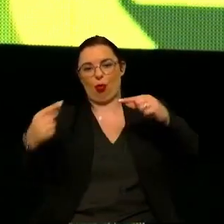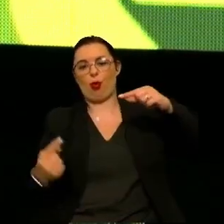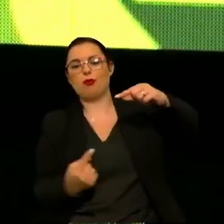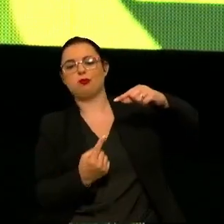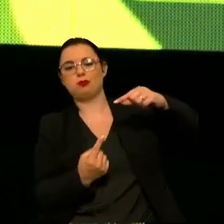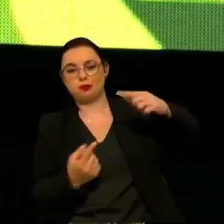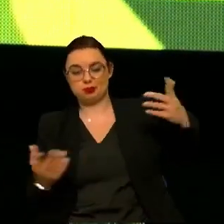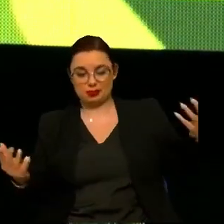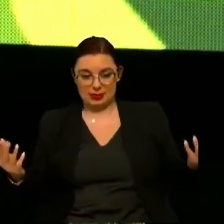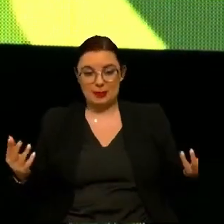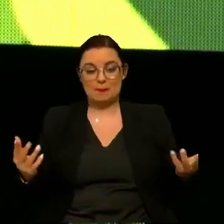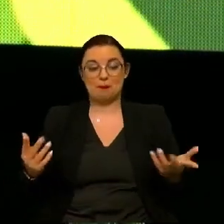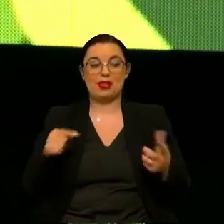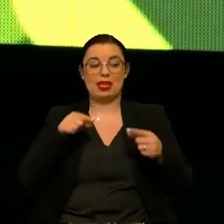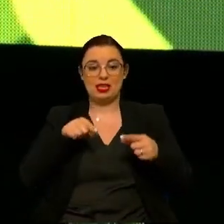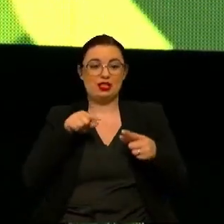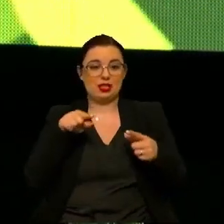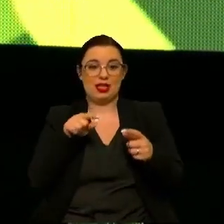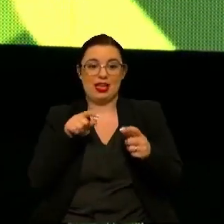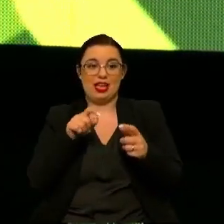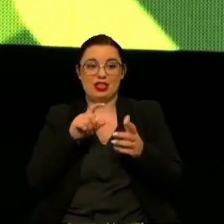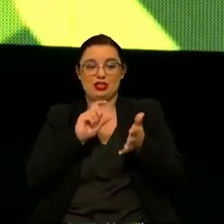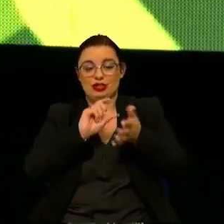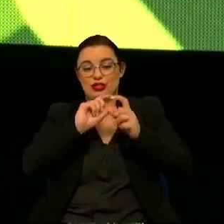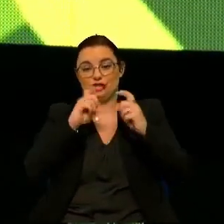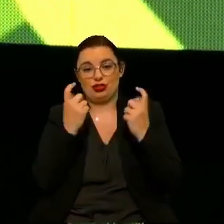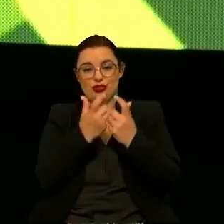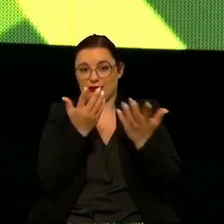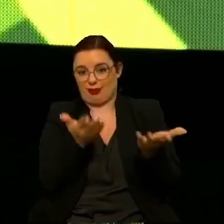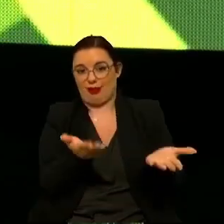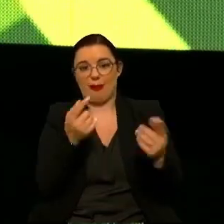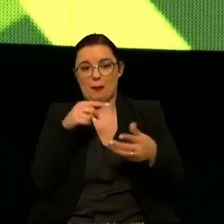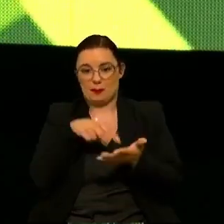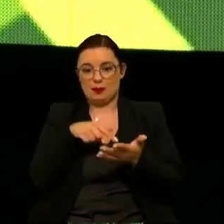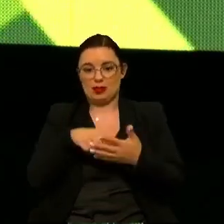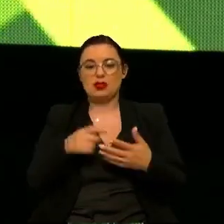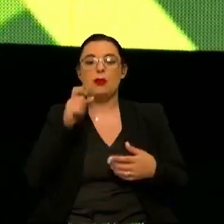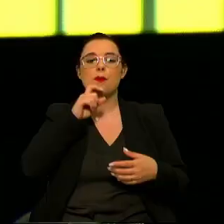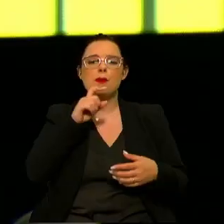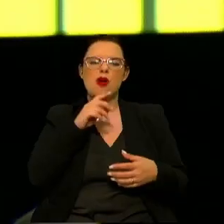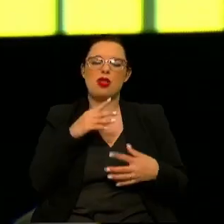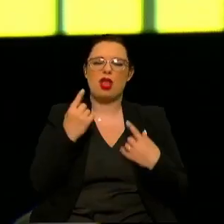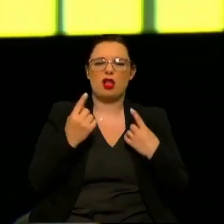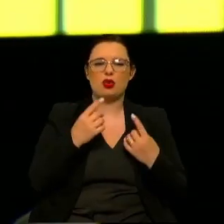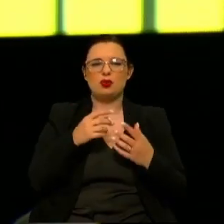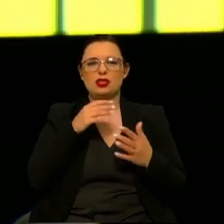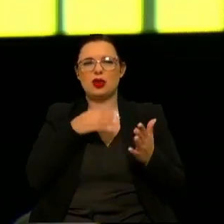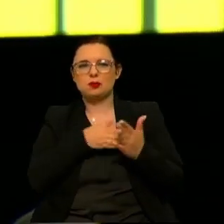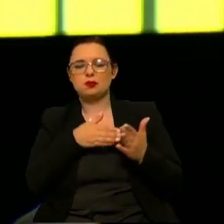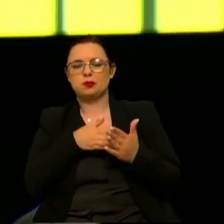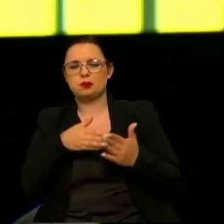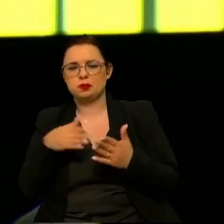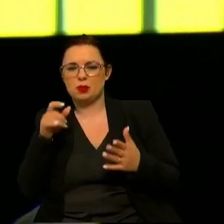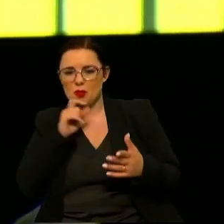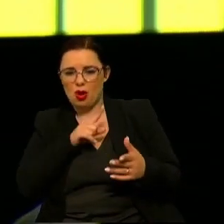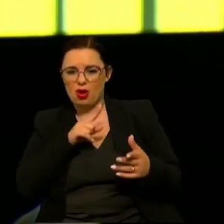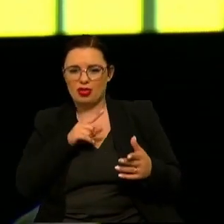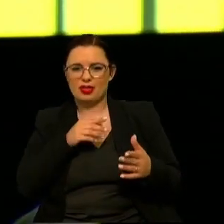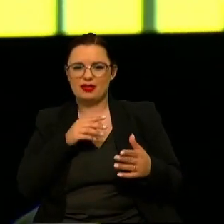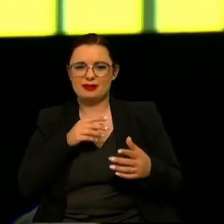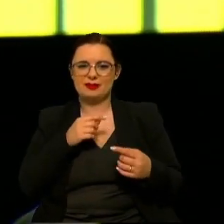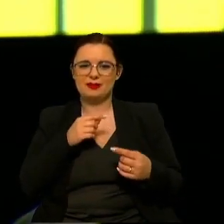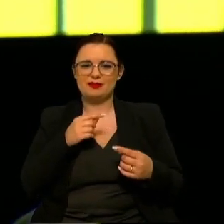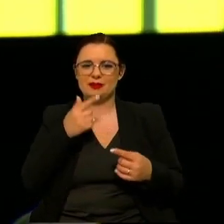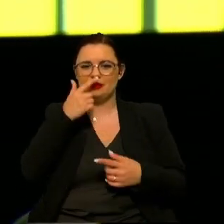information-wise. And this is a geostrategic and geopolitical reality that we are aware of.